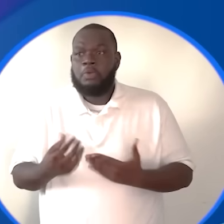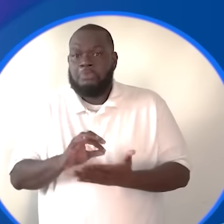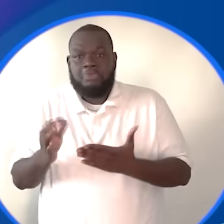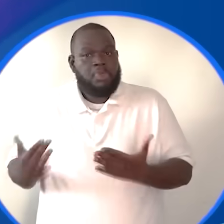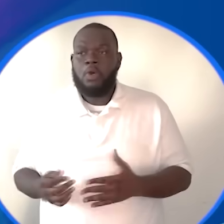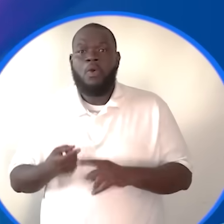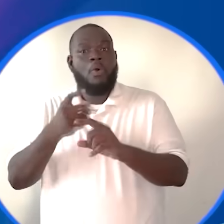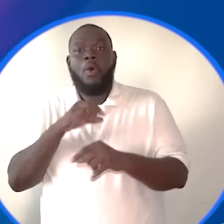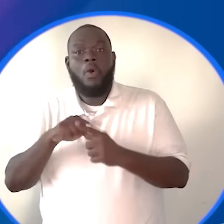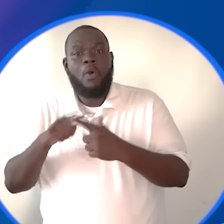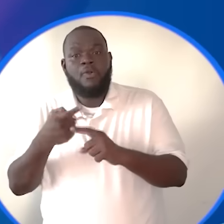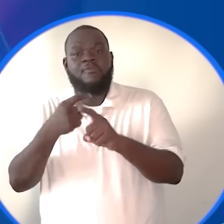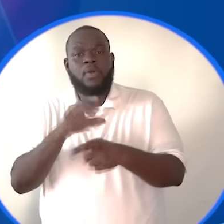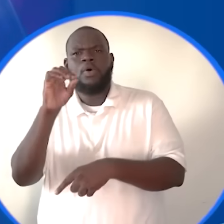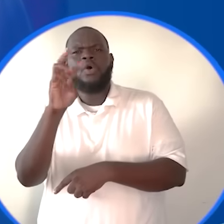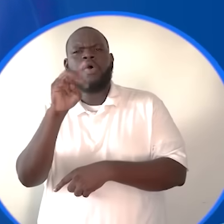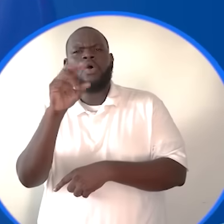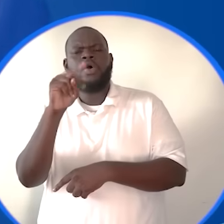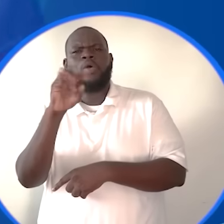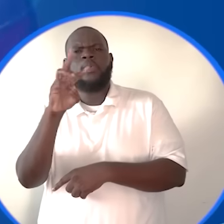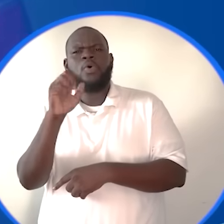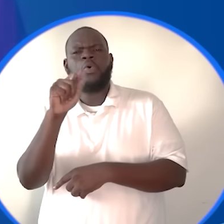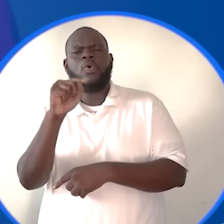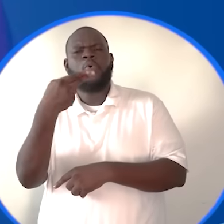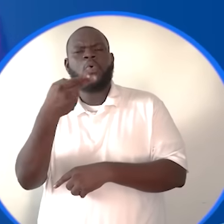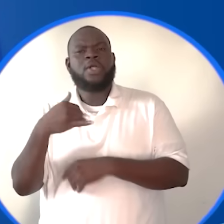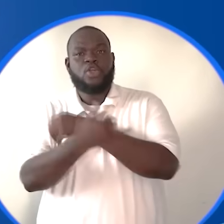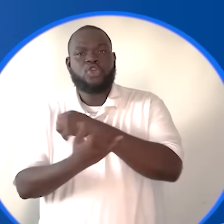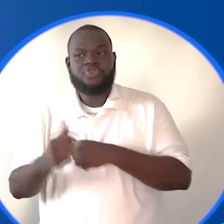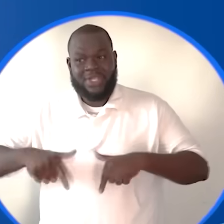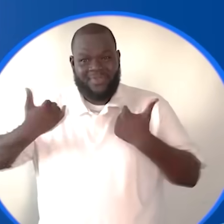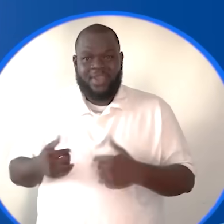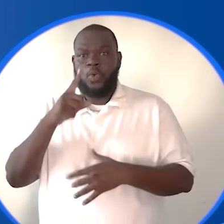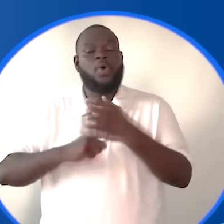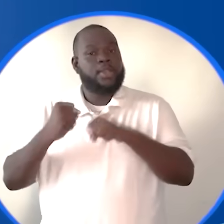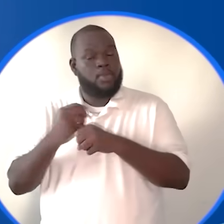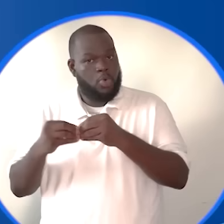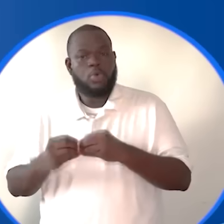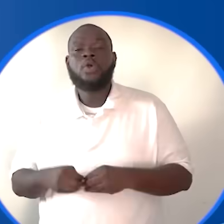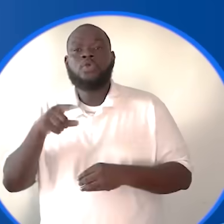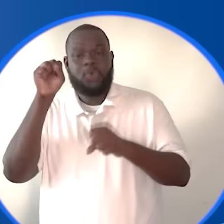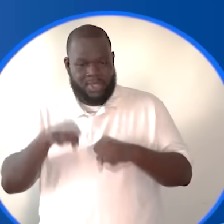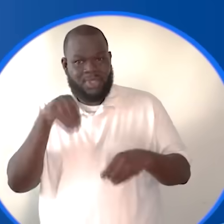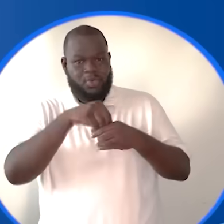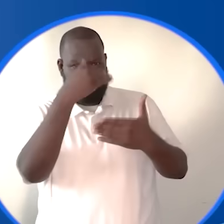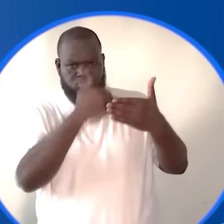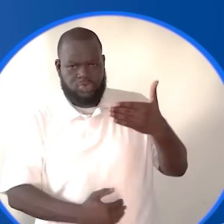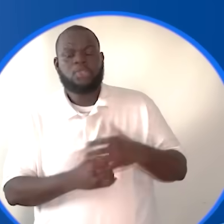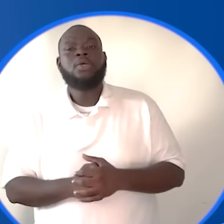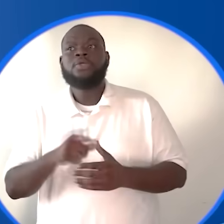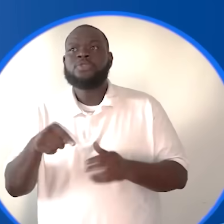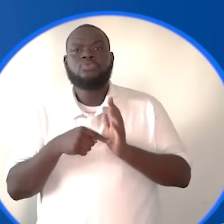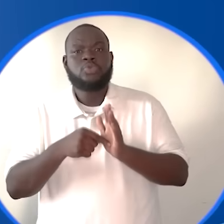Commonwealth country living in Guyana for 1 year or more, you are eligible for inclusion in the OLE. GCOM has posted the preliminary list